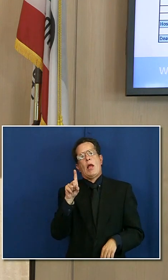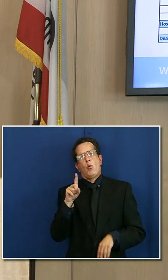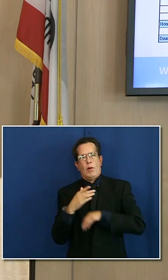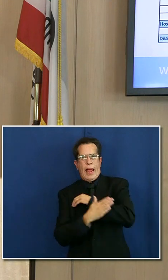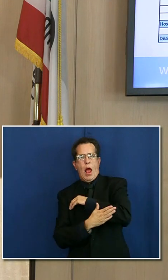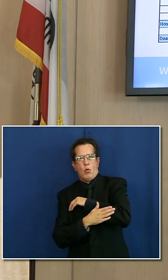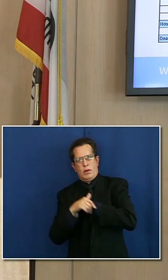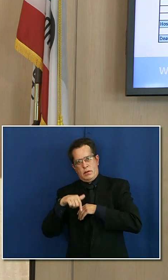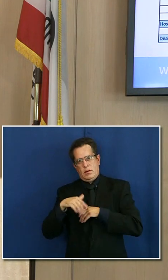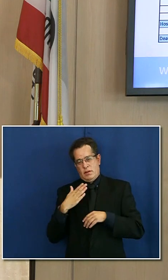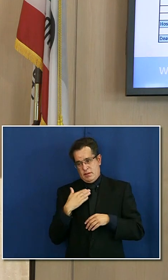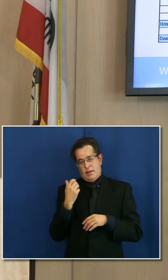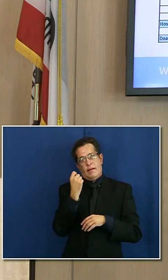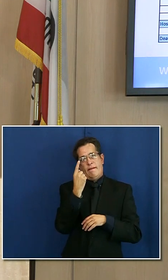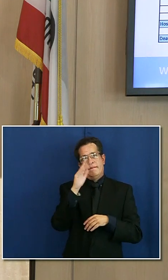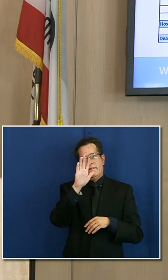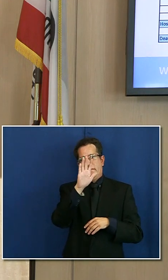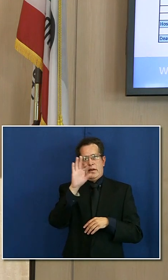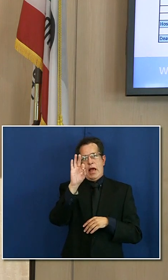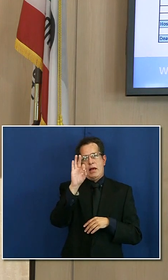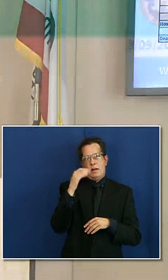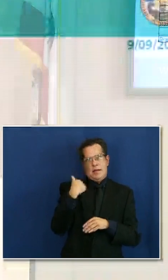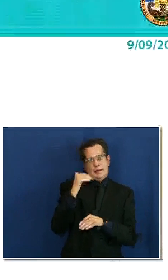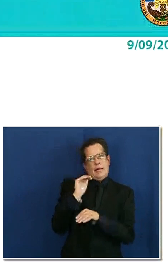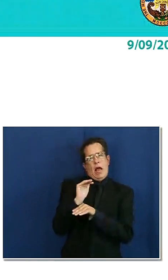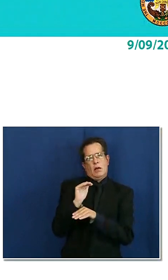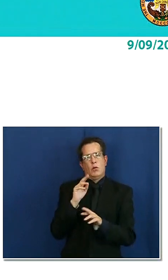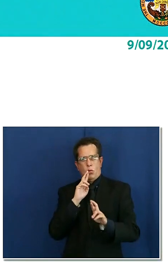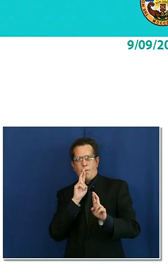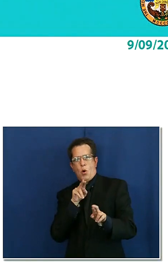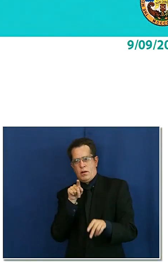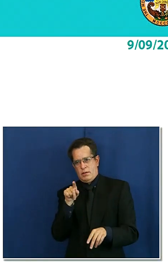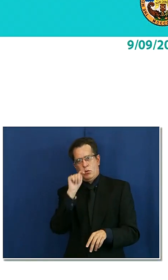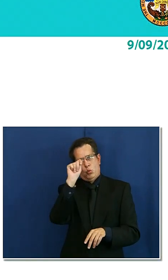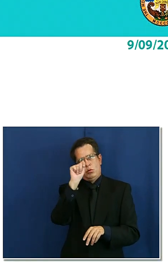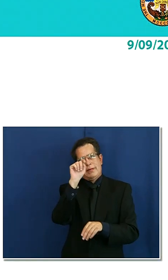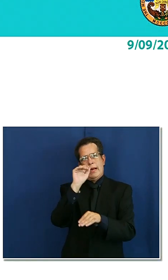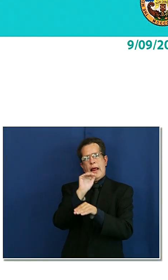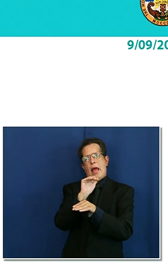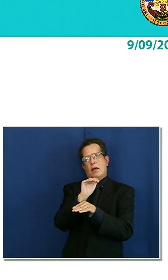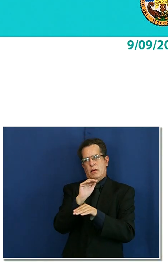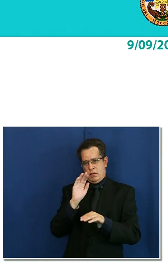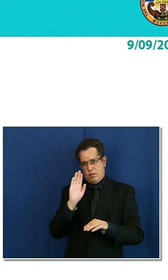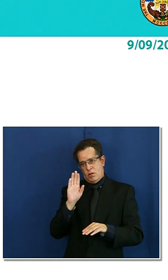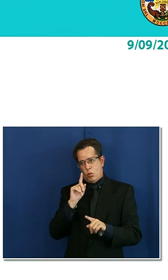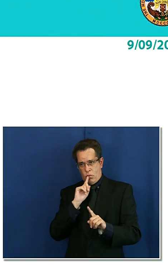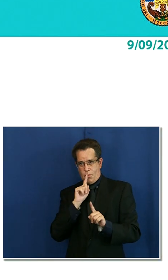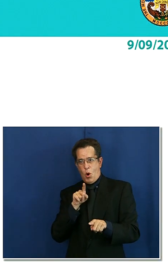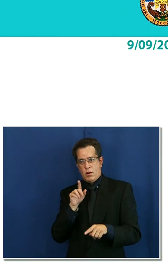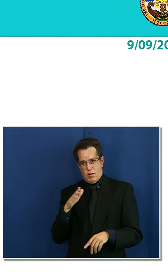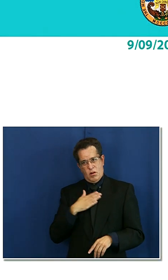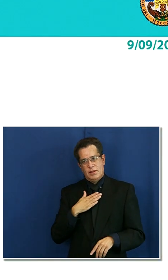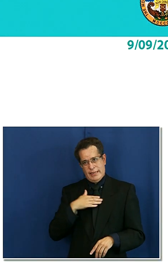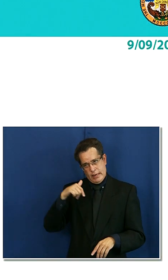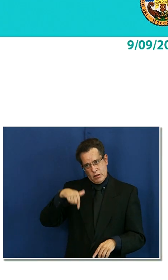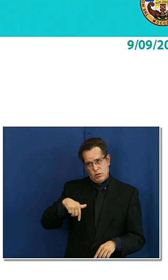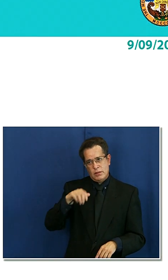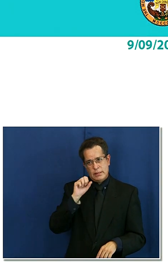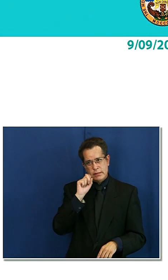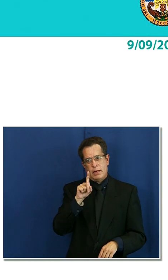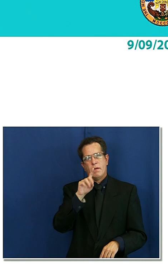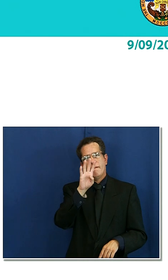reports of 11:59 p.m. yesterday, which is Tuesday night. Therefore, today there is a total of